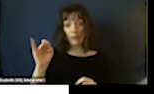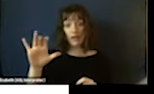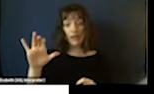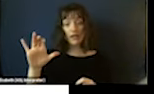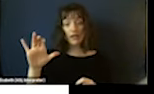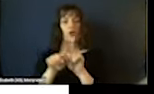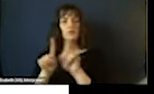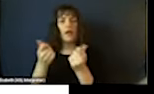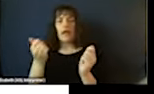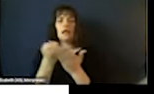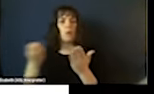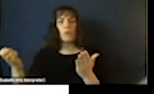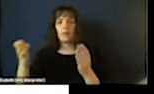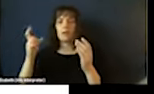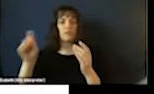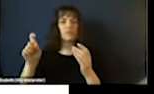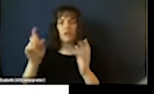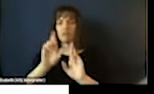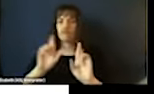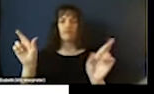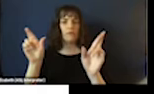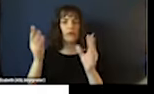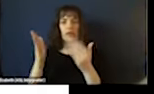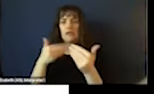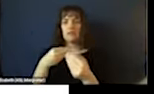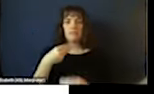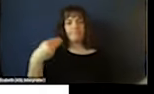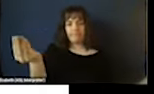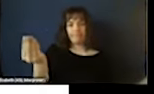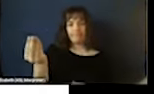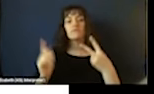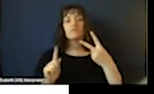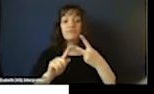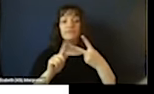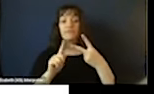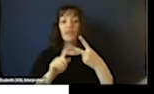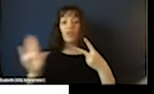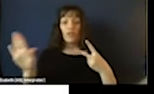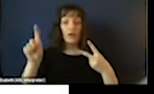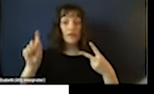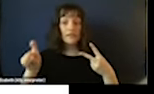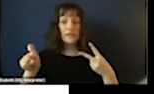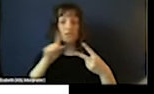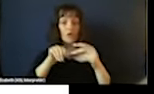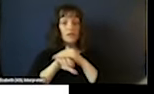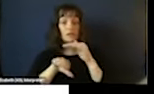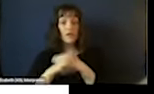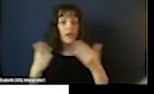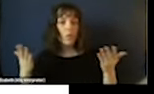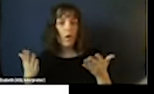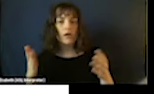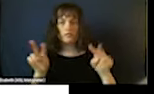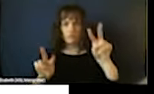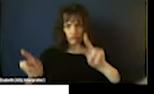include asking what floor an individual needs to be on or their proximity to an elevator. Clearly mark accessible